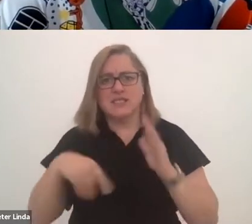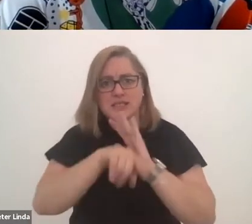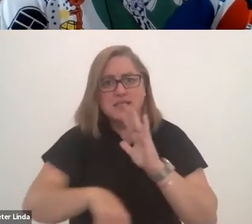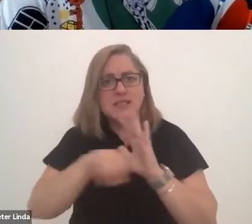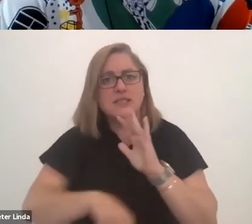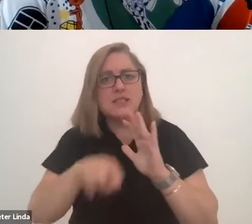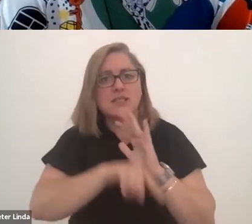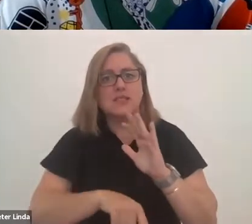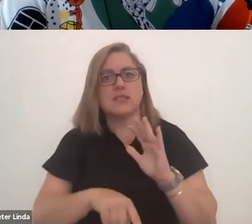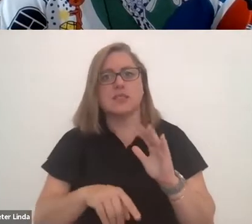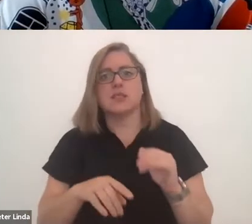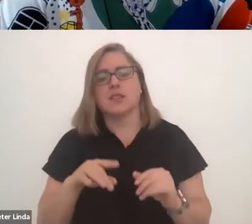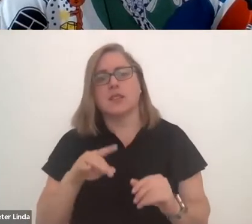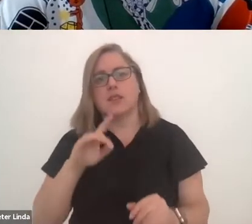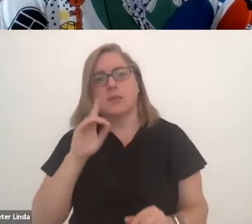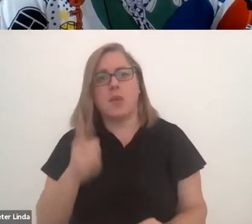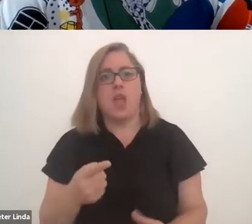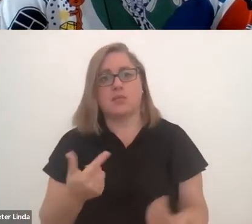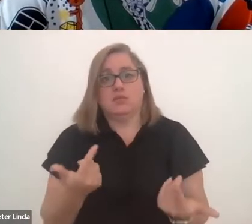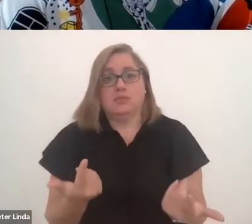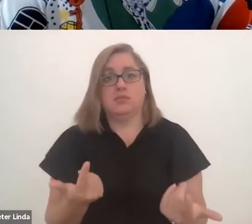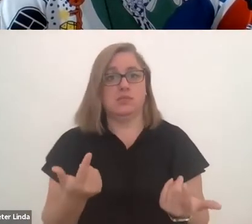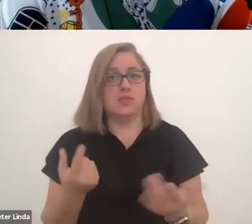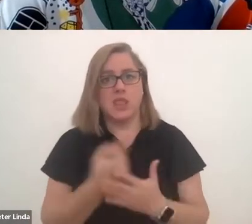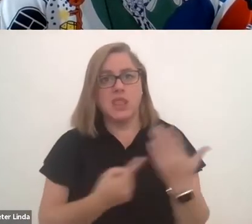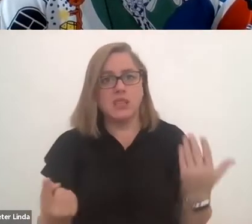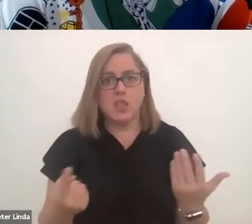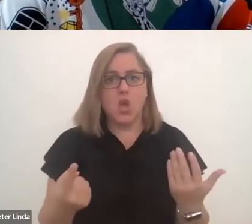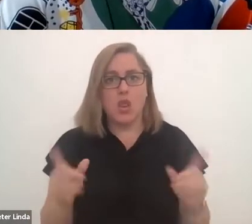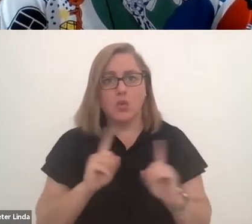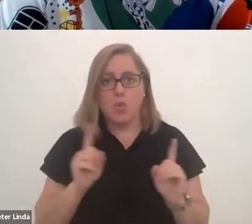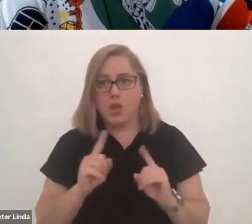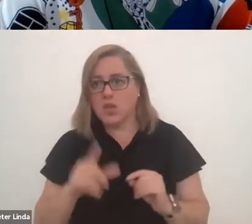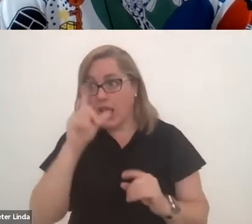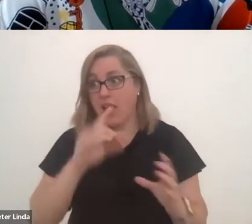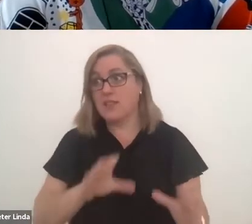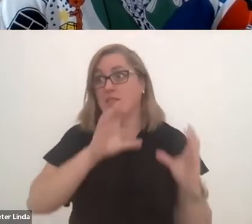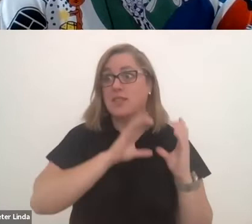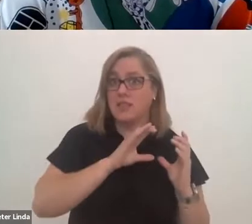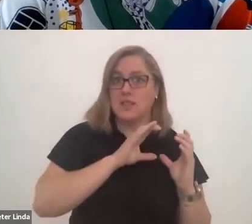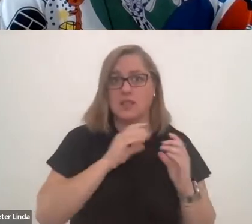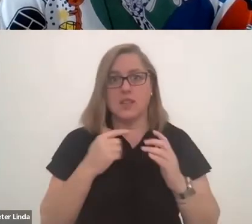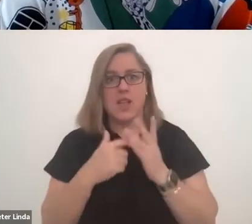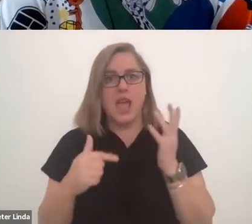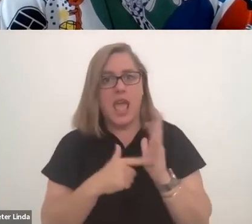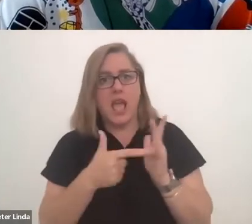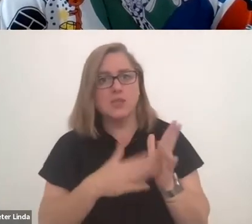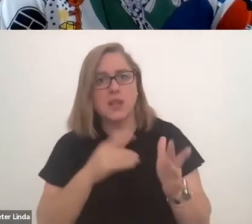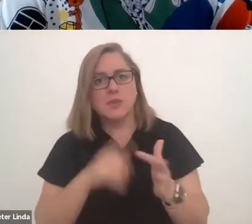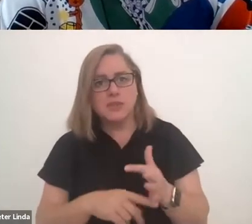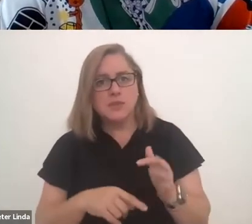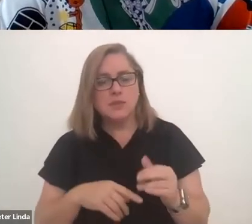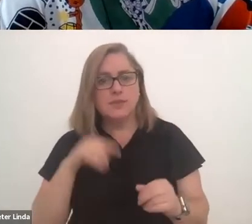negativity. But there's only so much that you can take it on, and the outcome of it, you know, is that energy, we